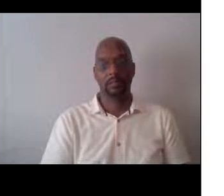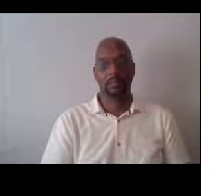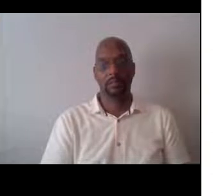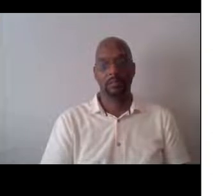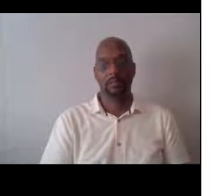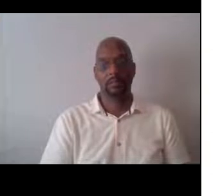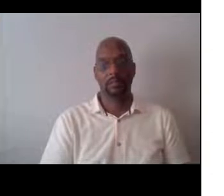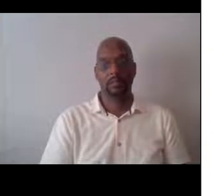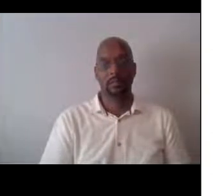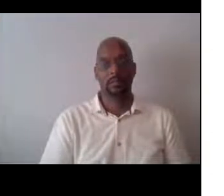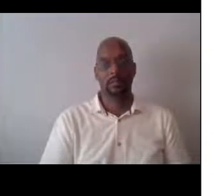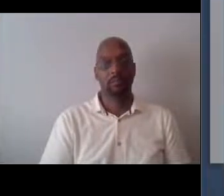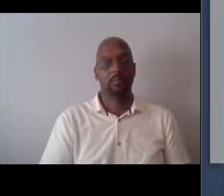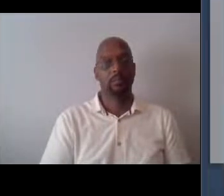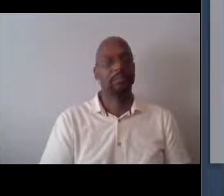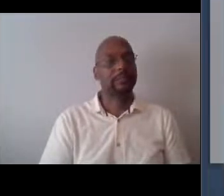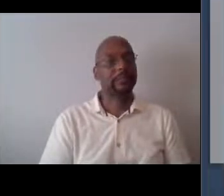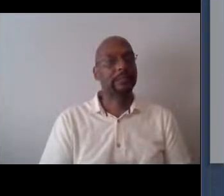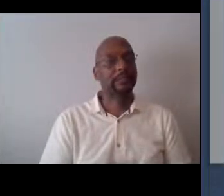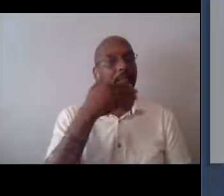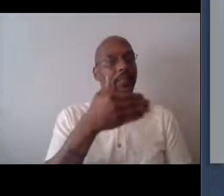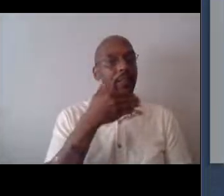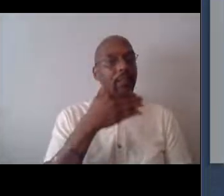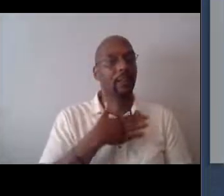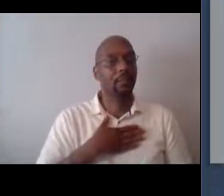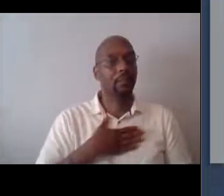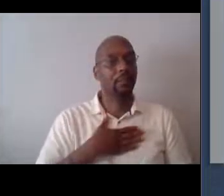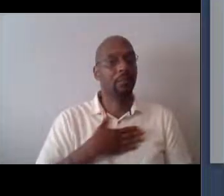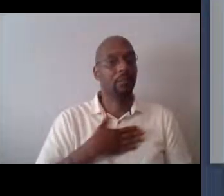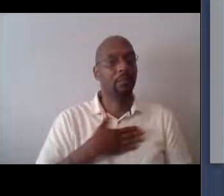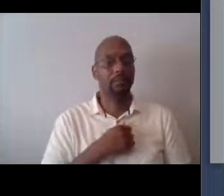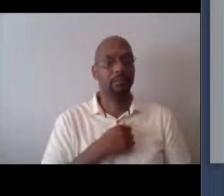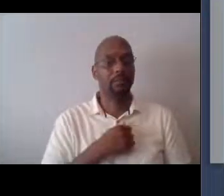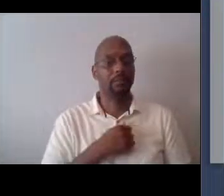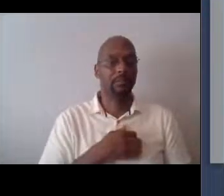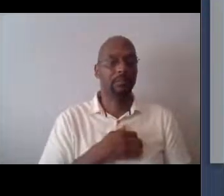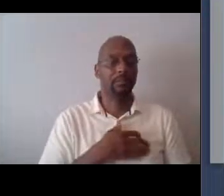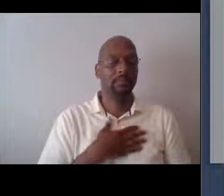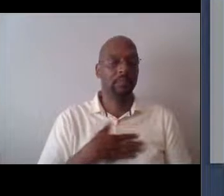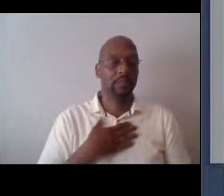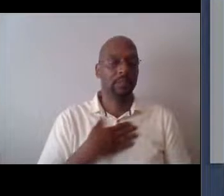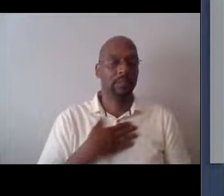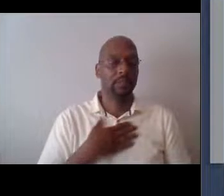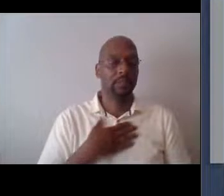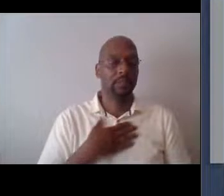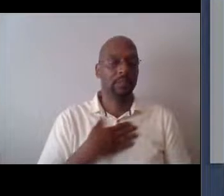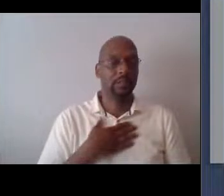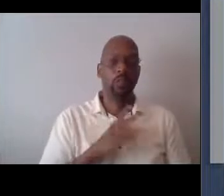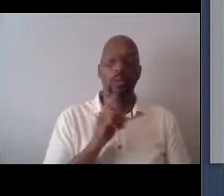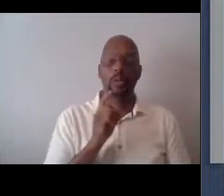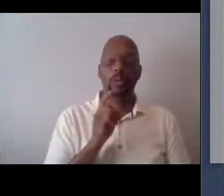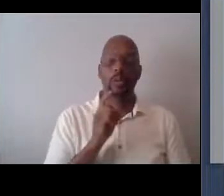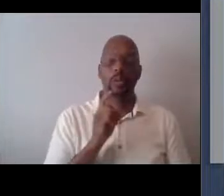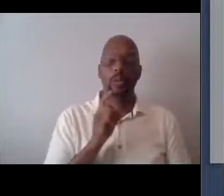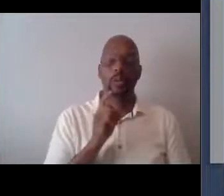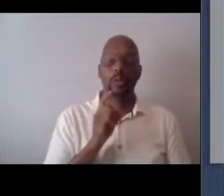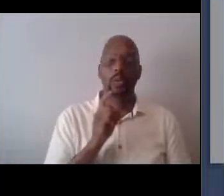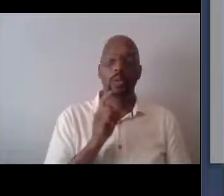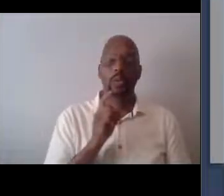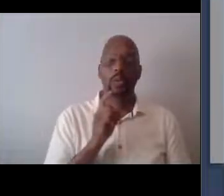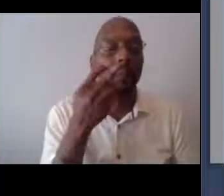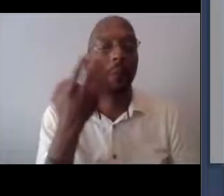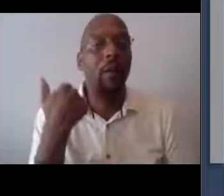thank you. I appreciate it. I did want to say one quick thing. Well, yes. So I think when we had our discussions, I